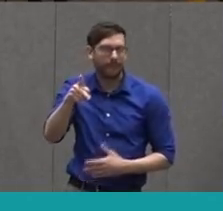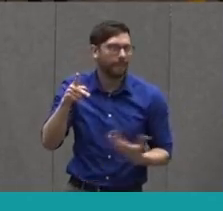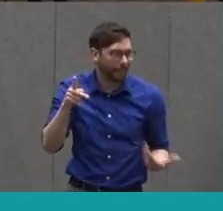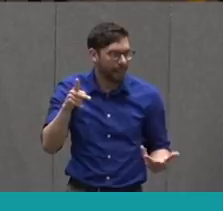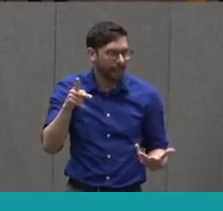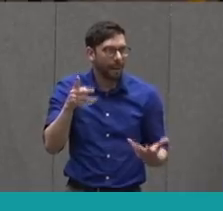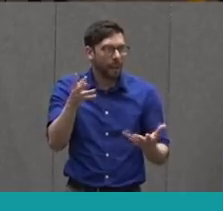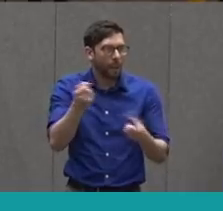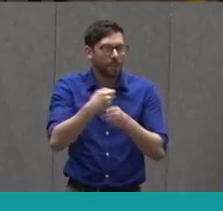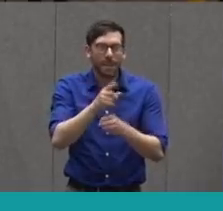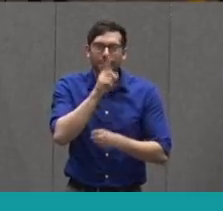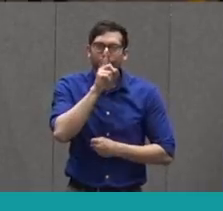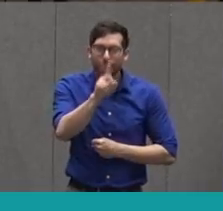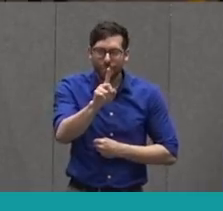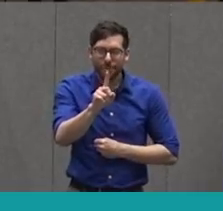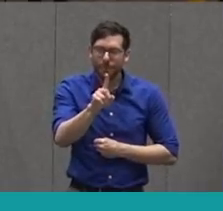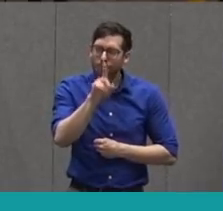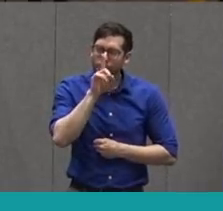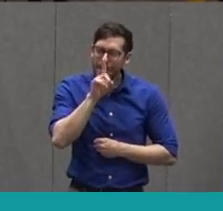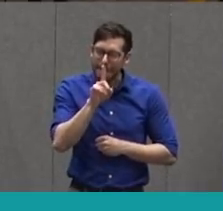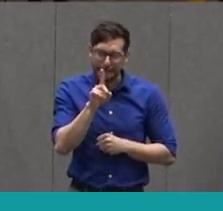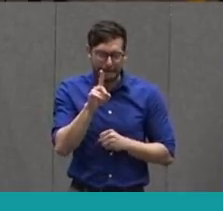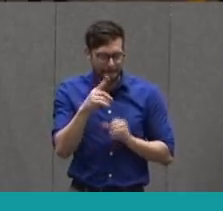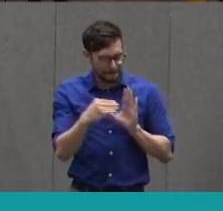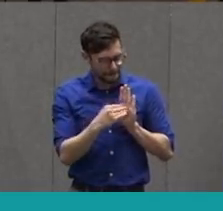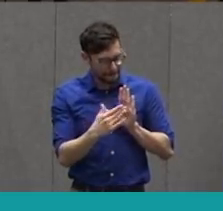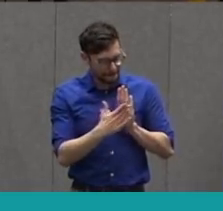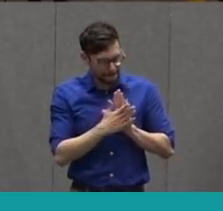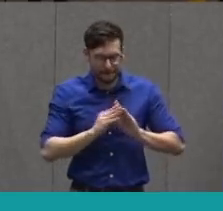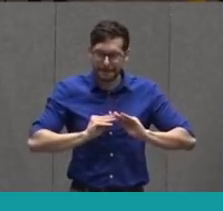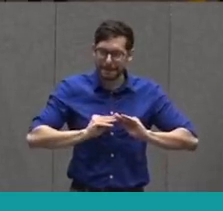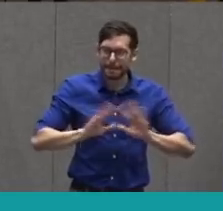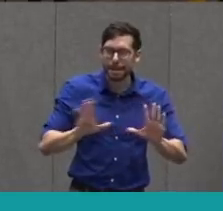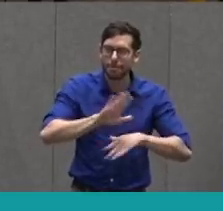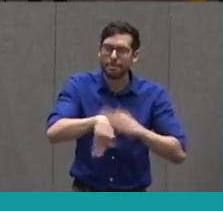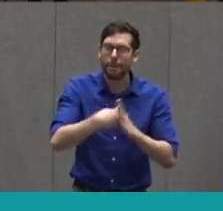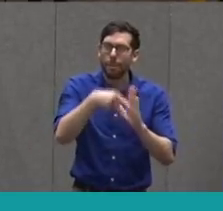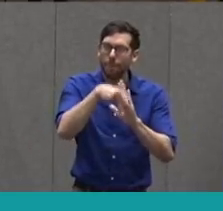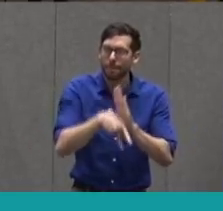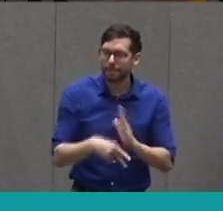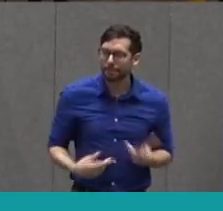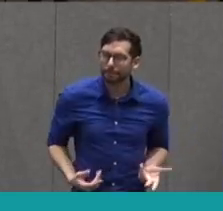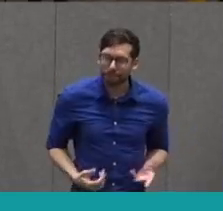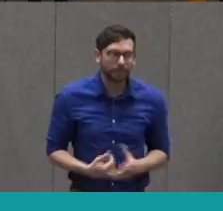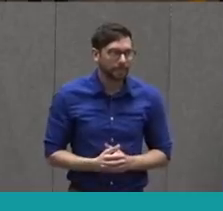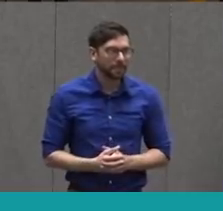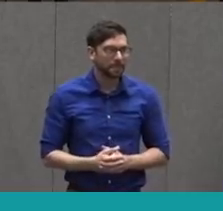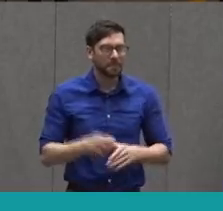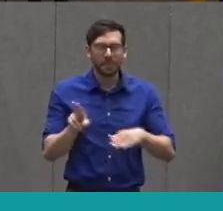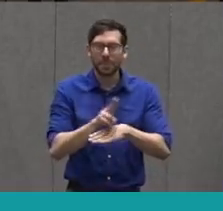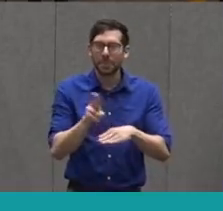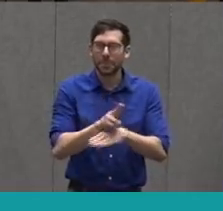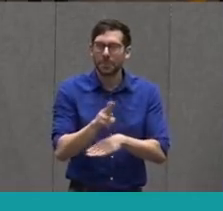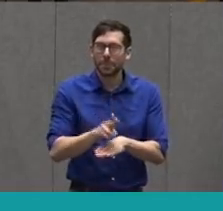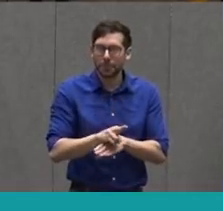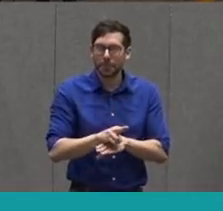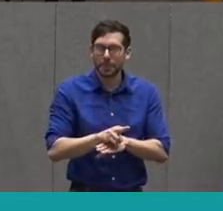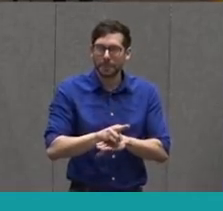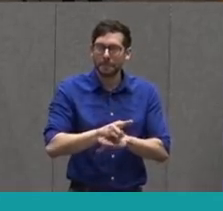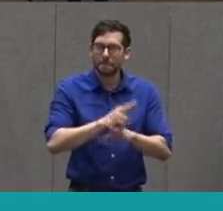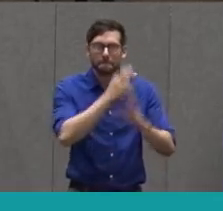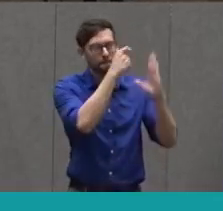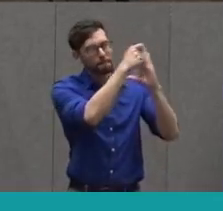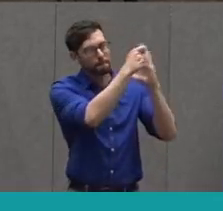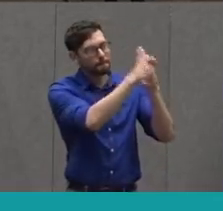Let me go to the board here. I'm going to call it a spork, even though it has a little piece for a knife here.